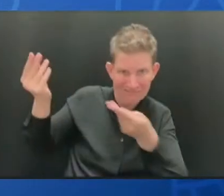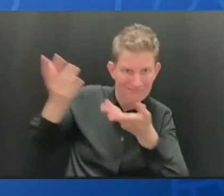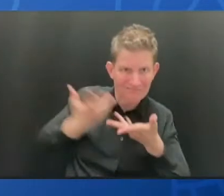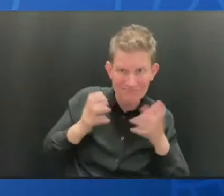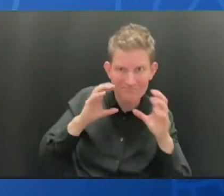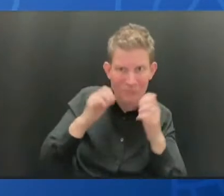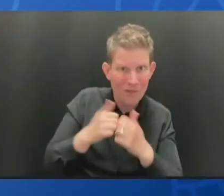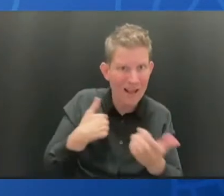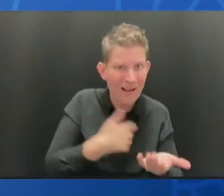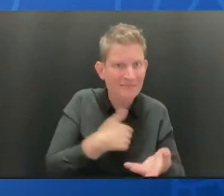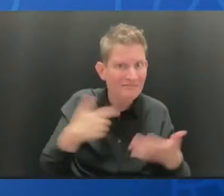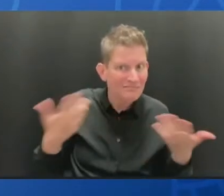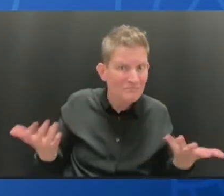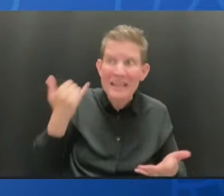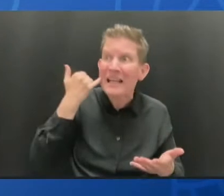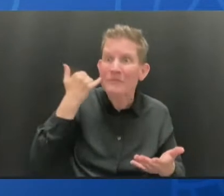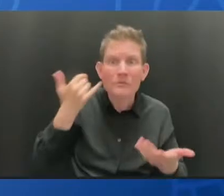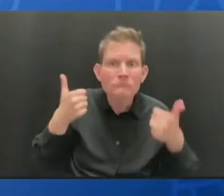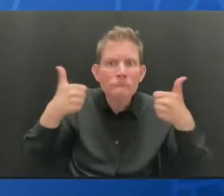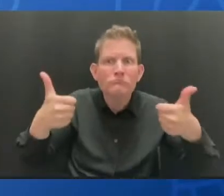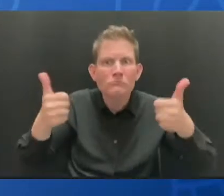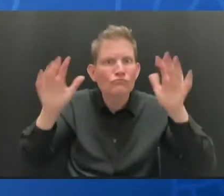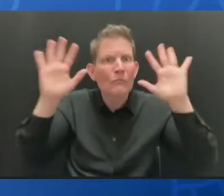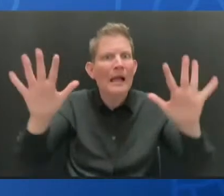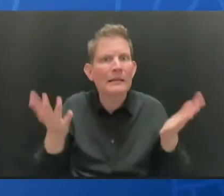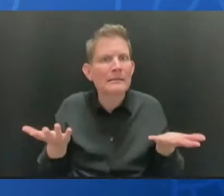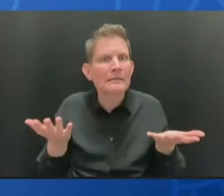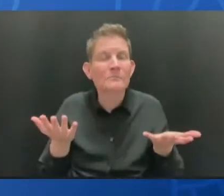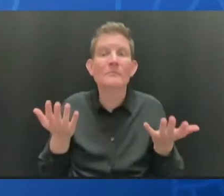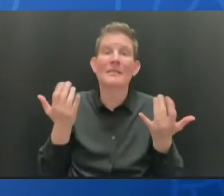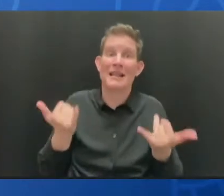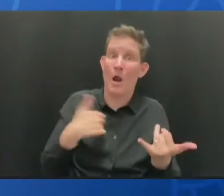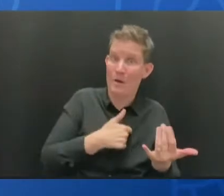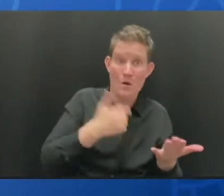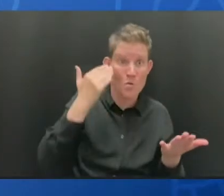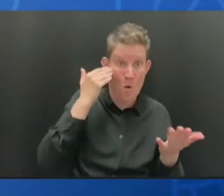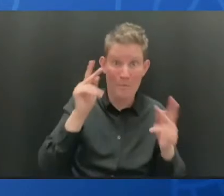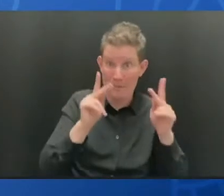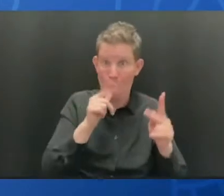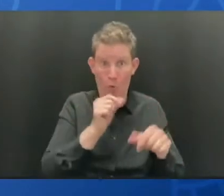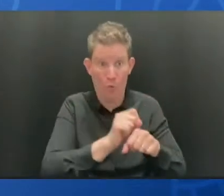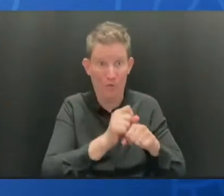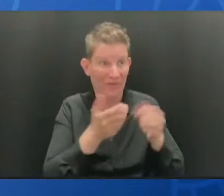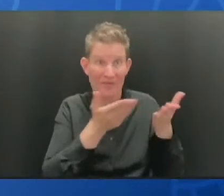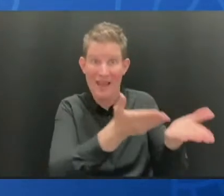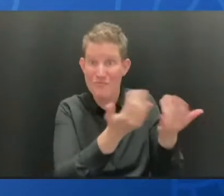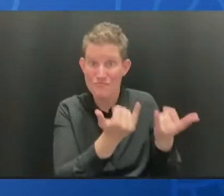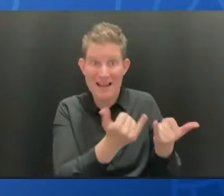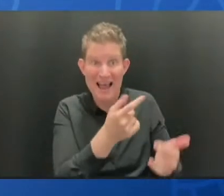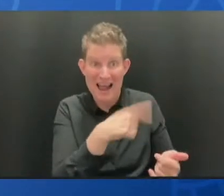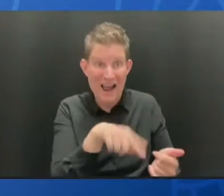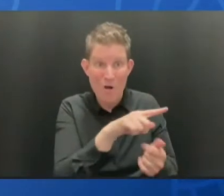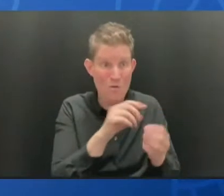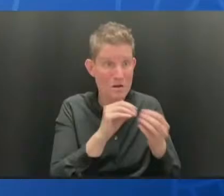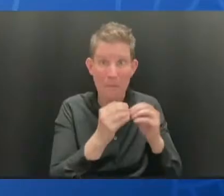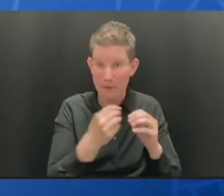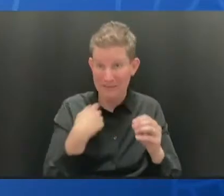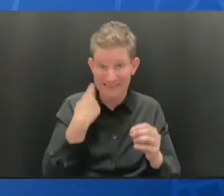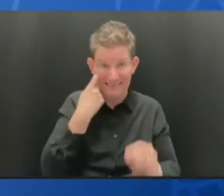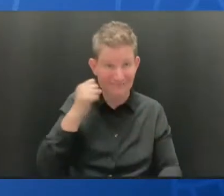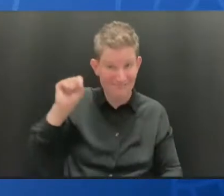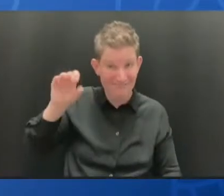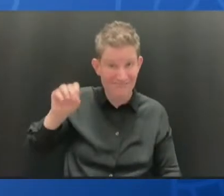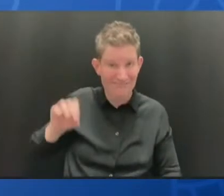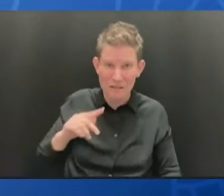What I do know is that the people on the ground now, as the number I told you, I think is rather significant, 462,000